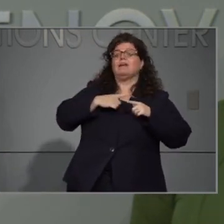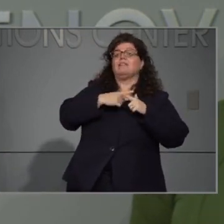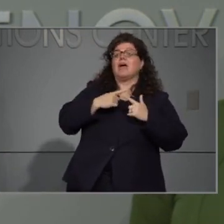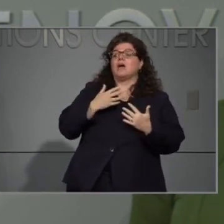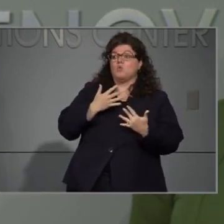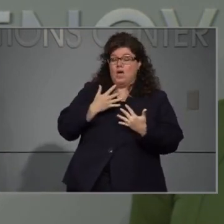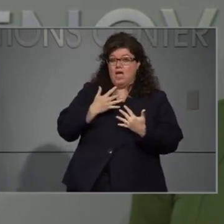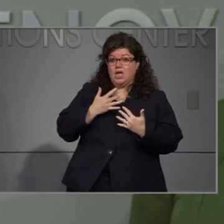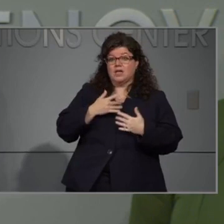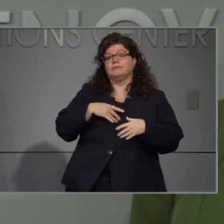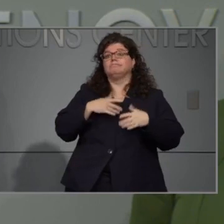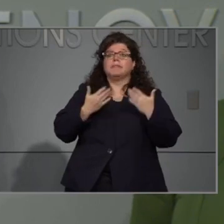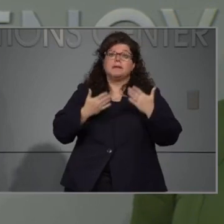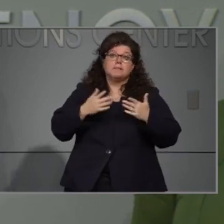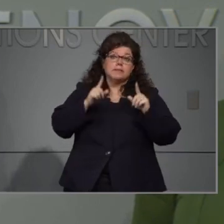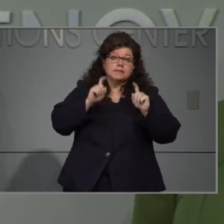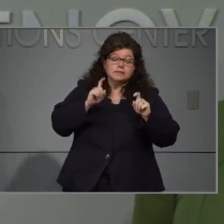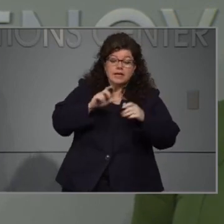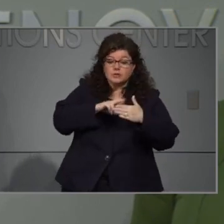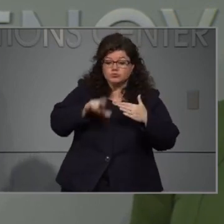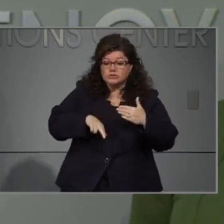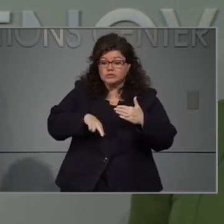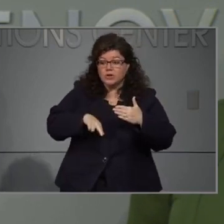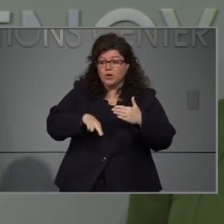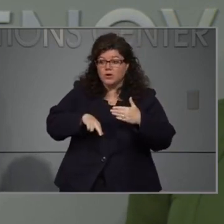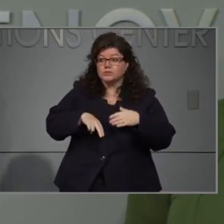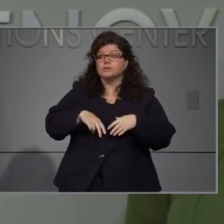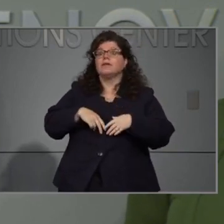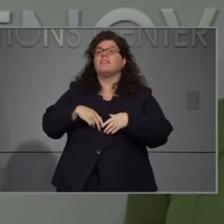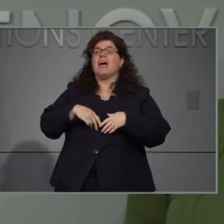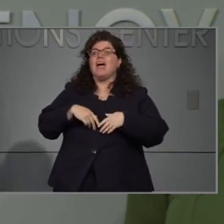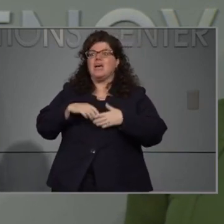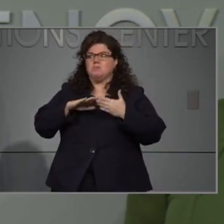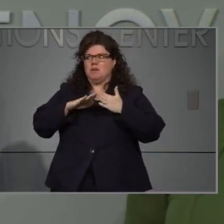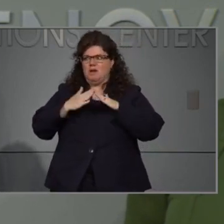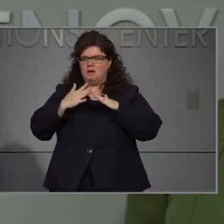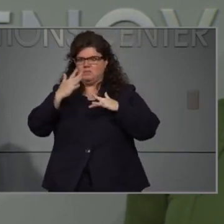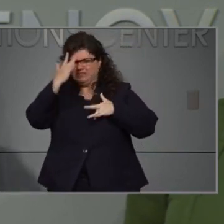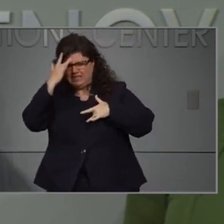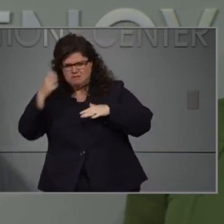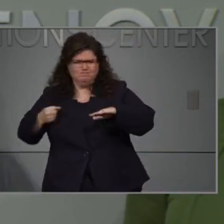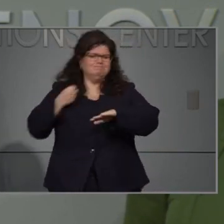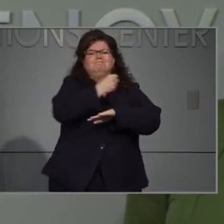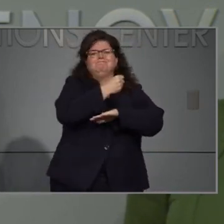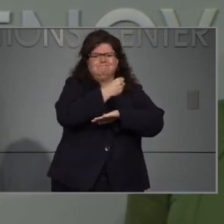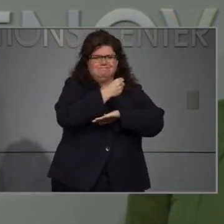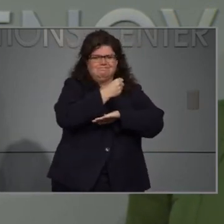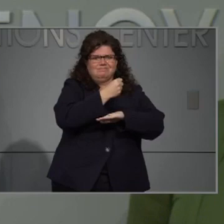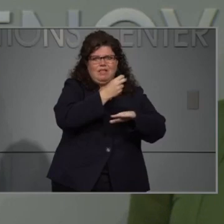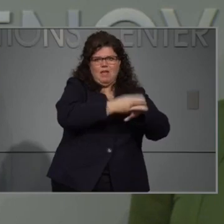of our indicators to make sure that we don't overwhelm our hospital system. Thanks.